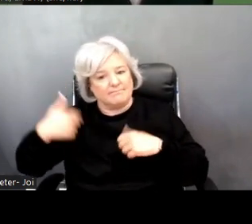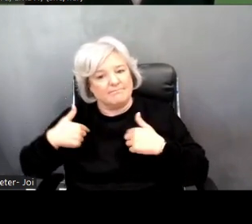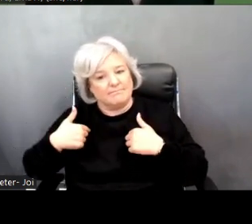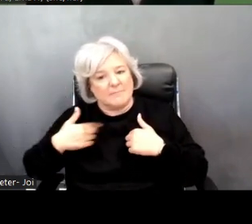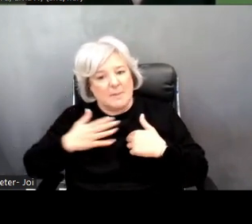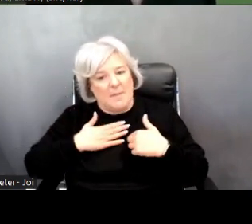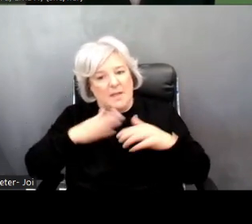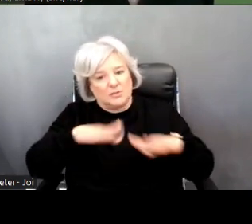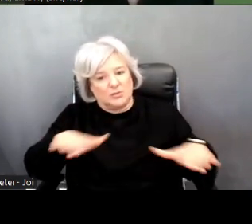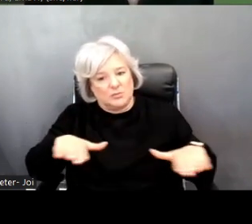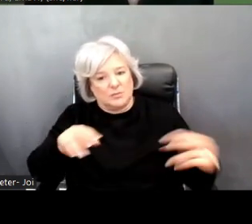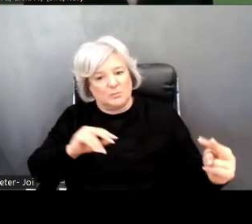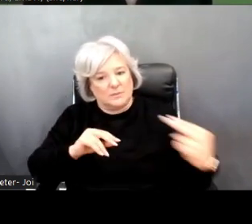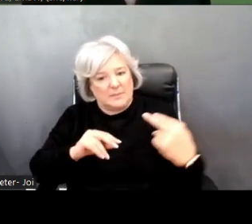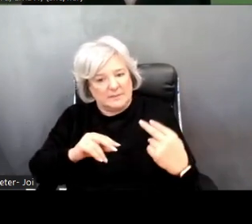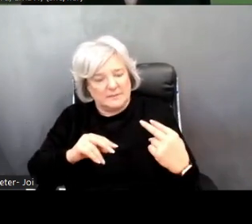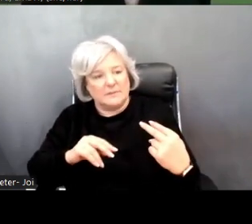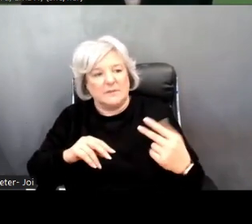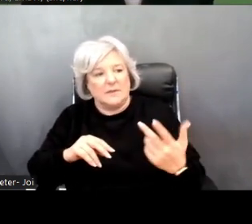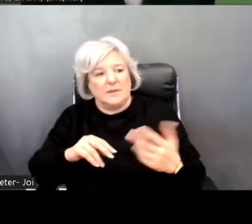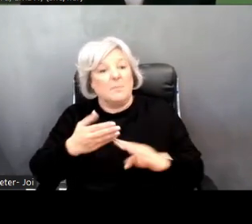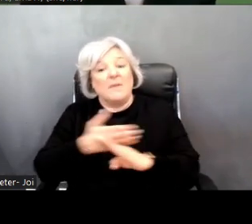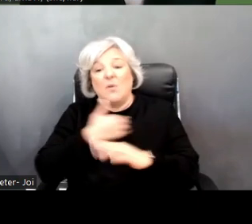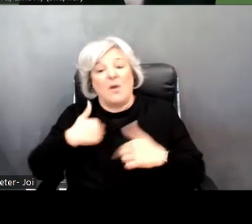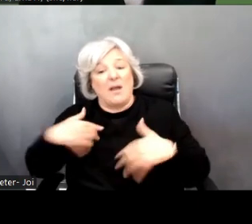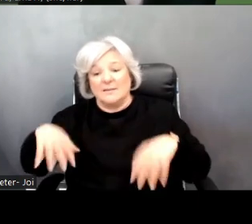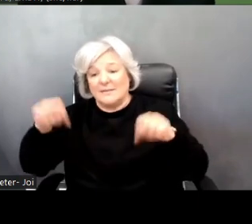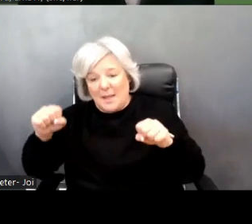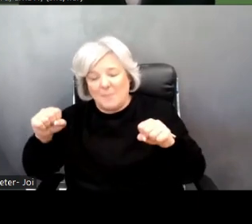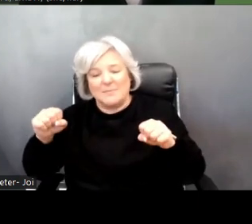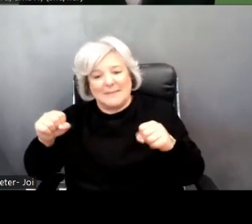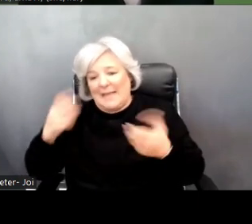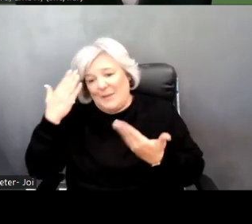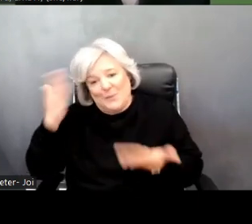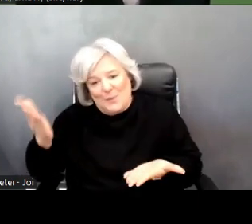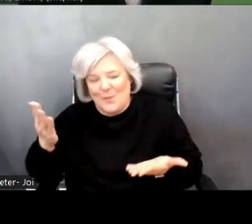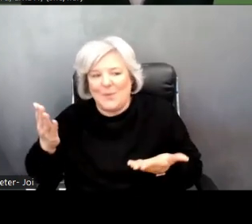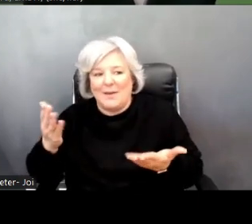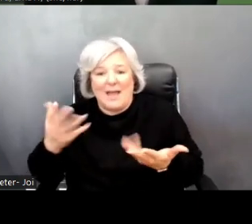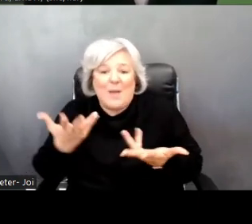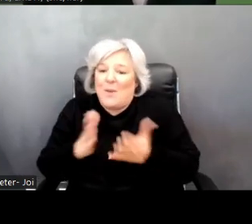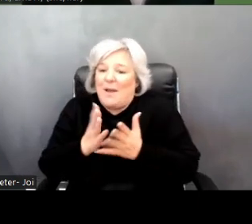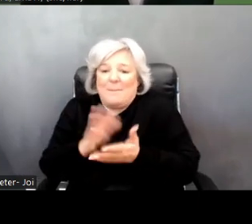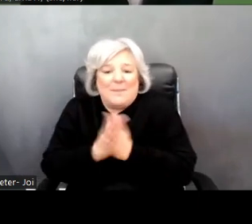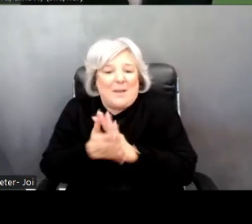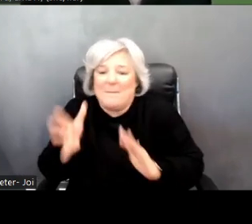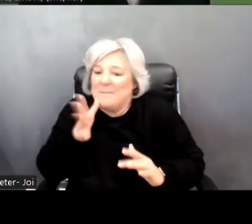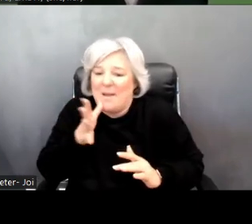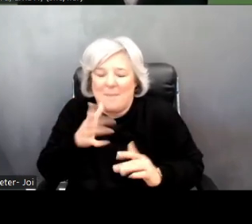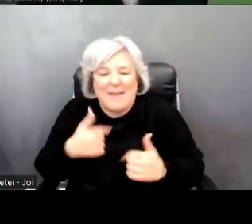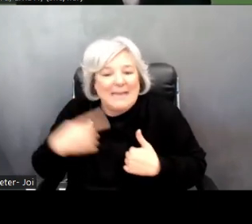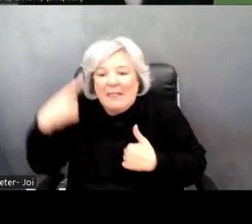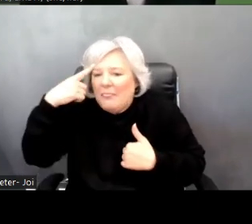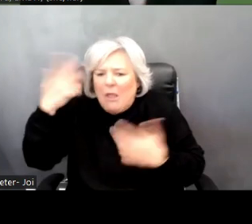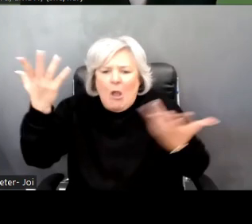my kids' perspective in a way that I didn't before I adopted, right? I just wanted to be a mom. I didn't think that there was going to be